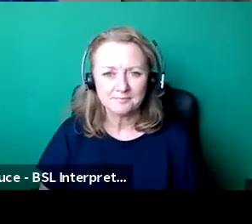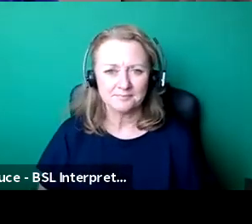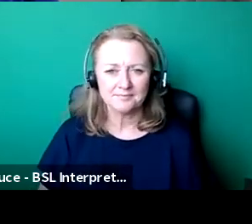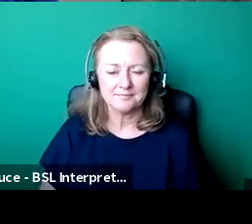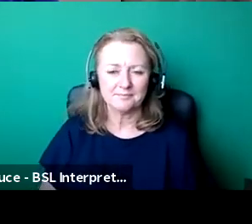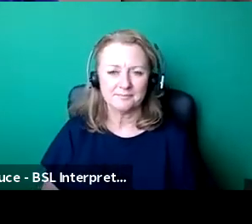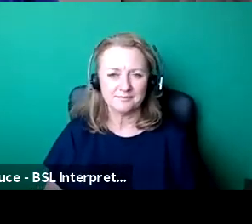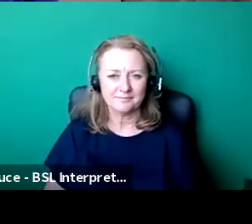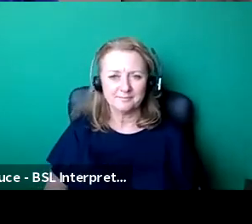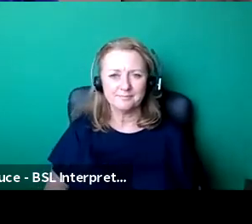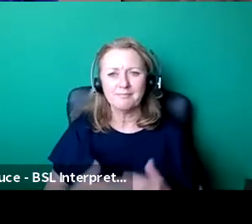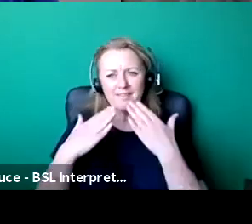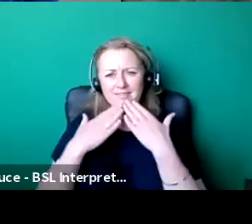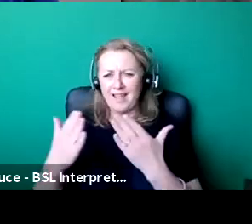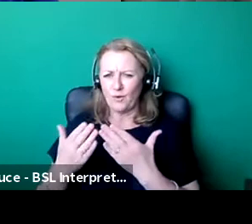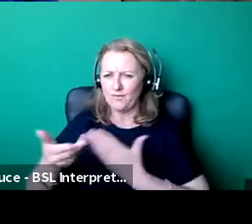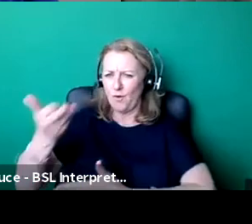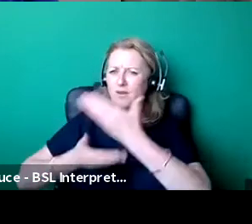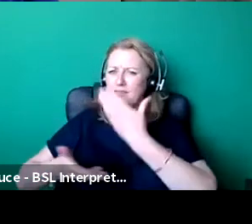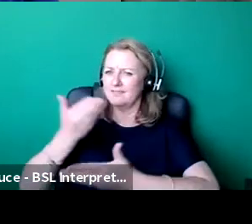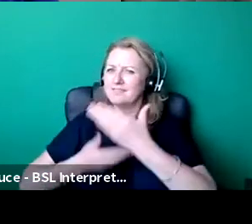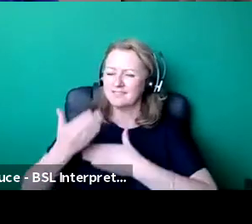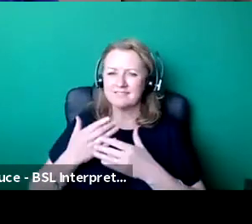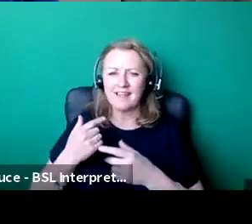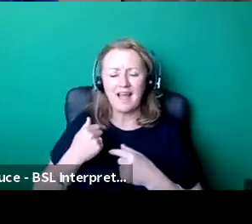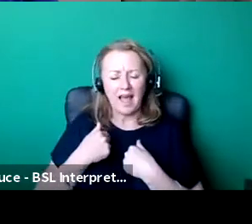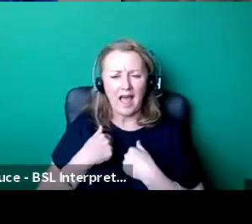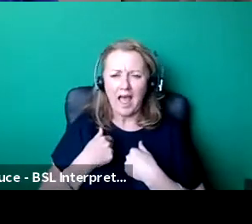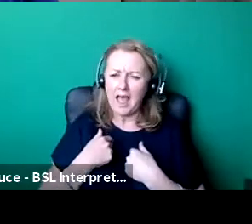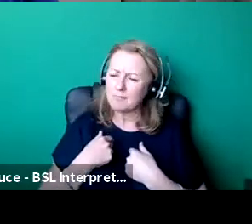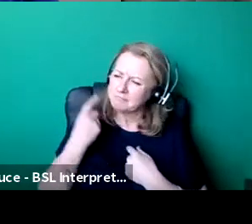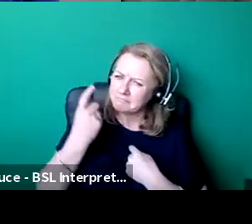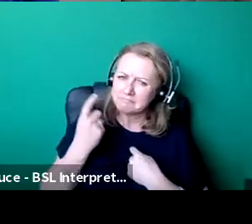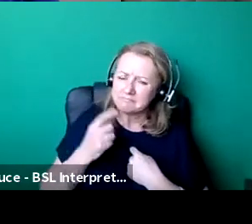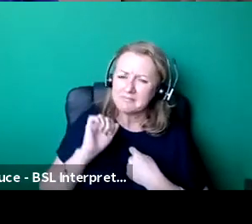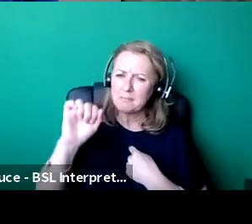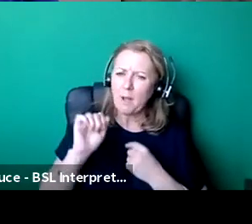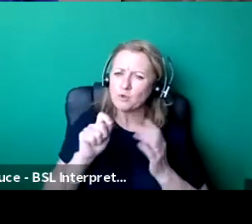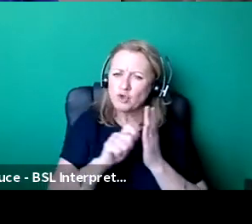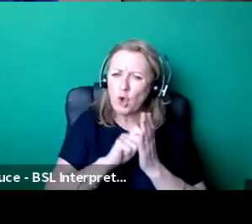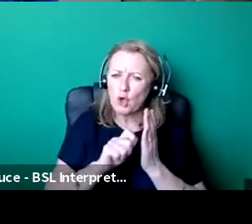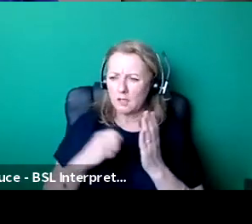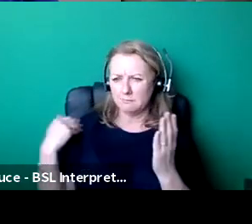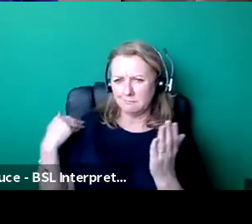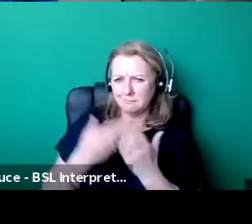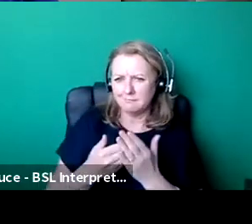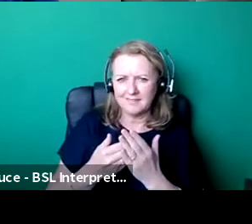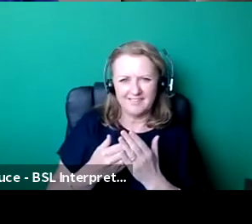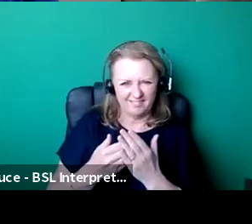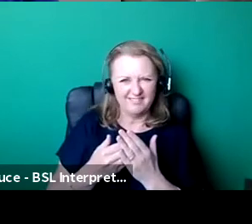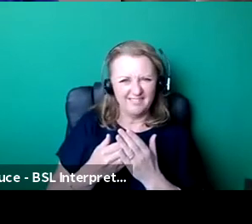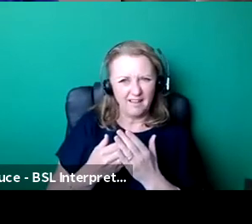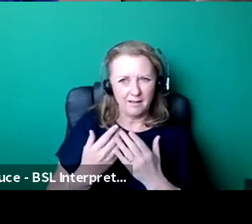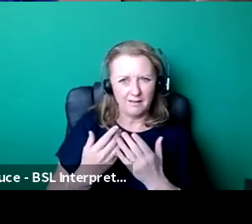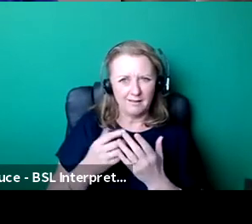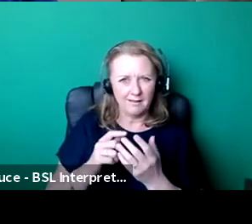I'm curious, I mean, I think the way that journalists have done their work specifically in the past year and a half because of COVID